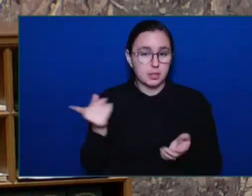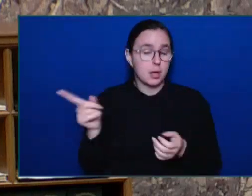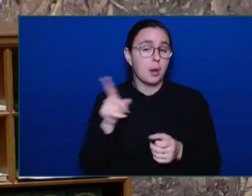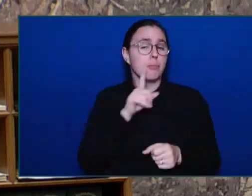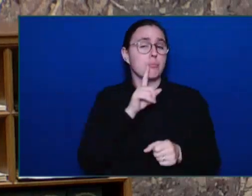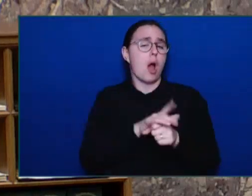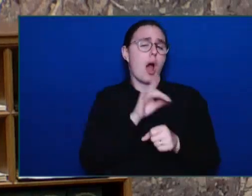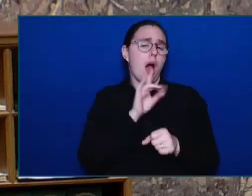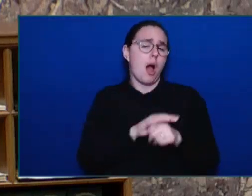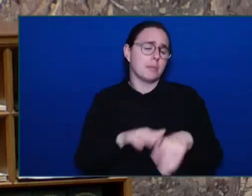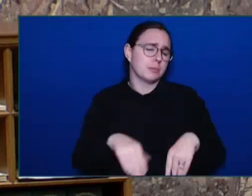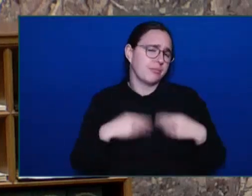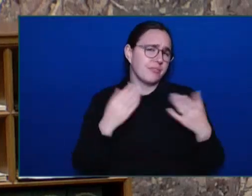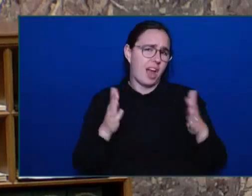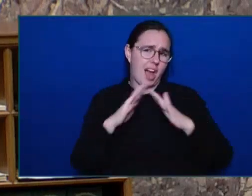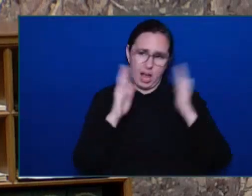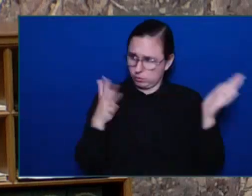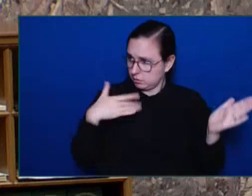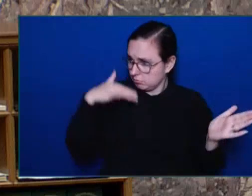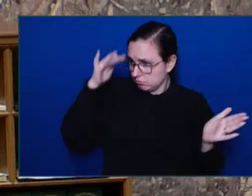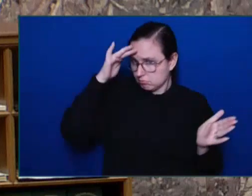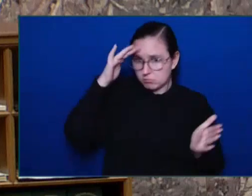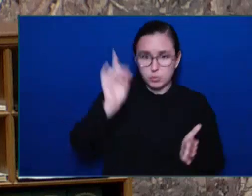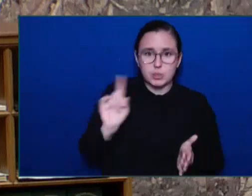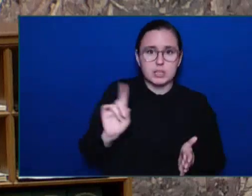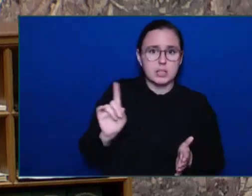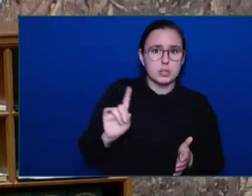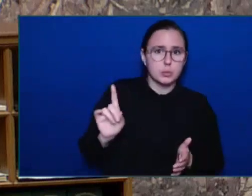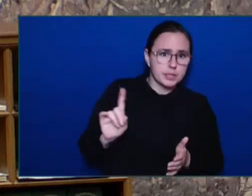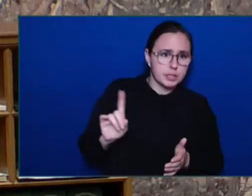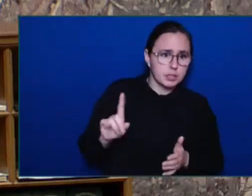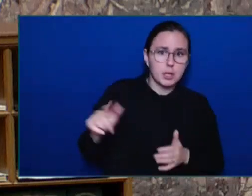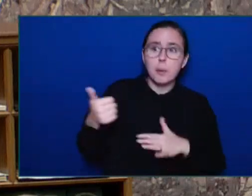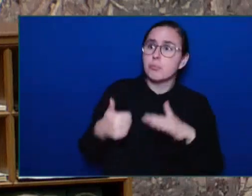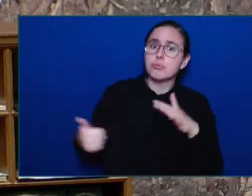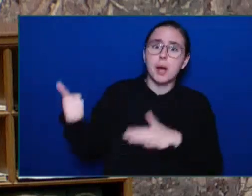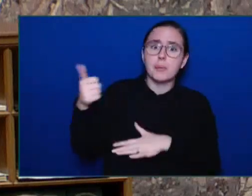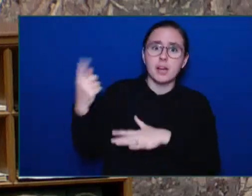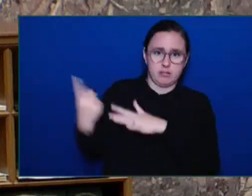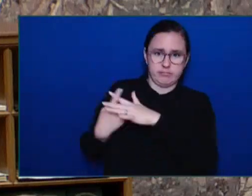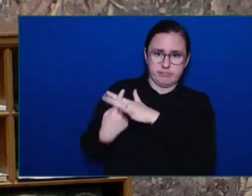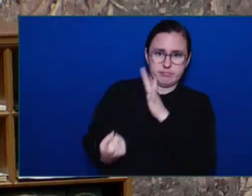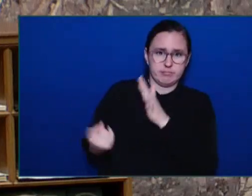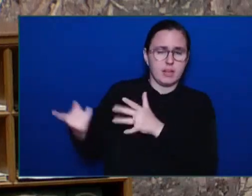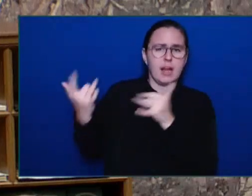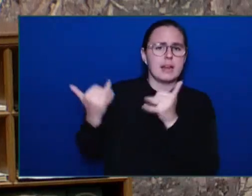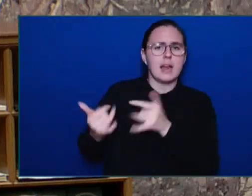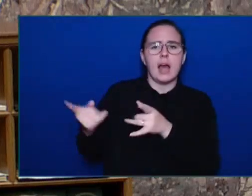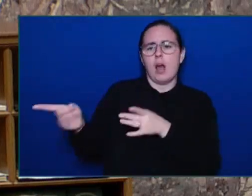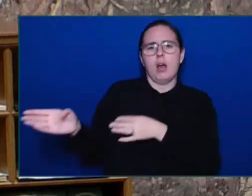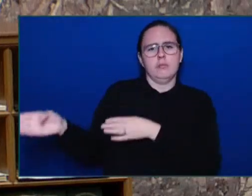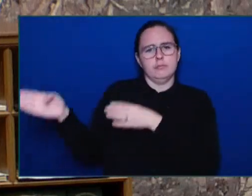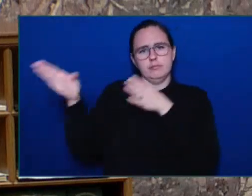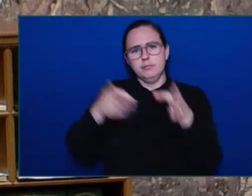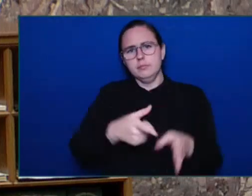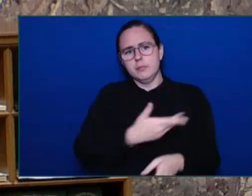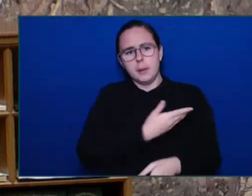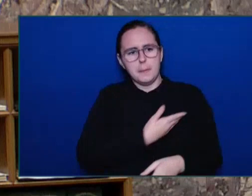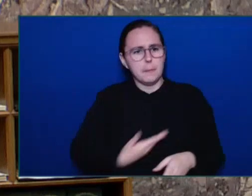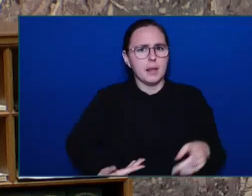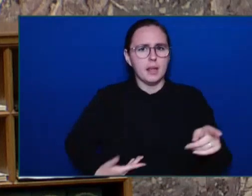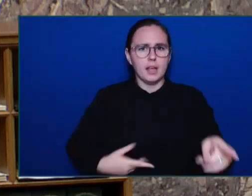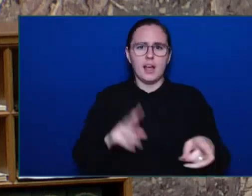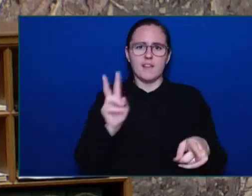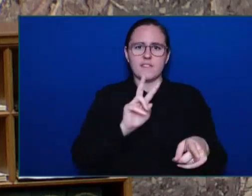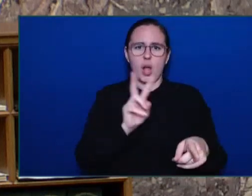action. In fact, it's the Mayor of Vancouver and the Council that have showed the leadership in dismantling those tent cities and getting